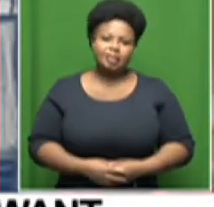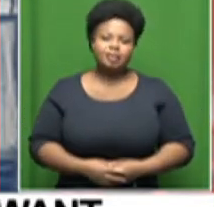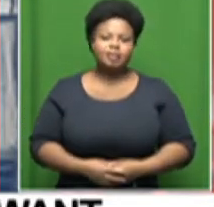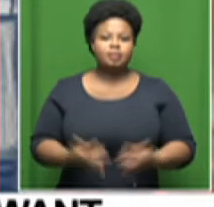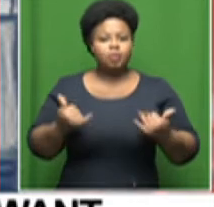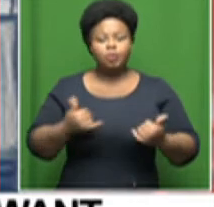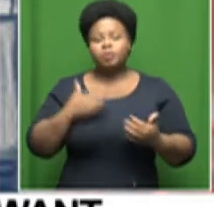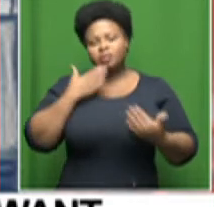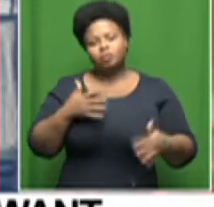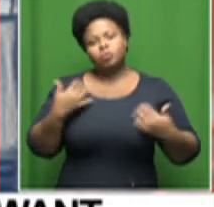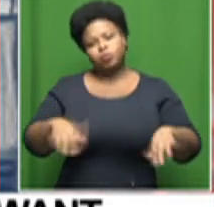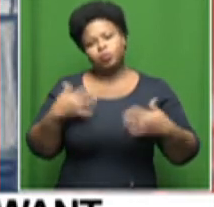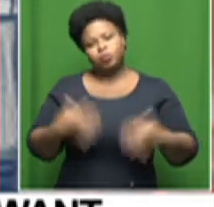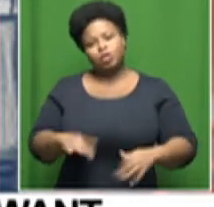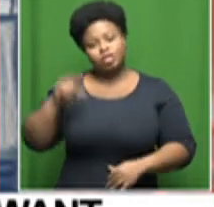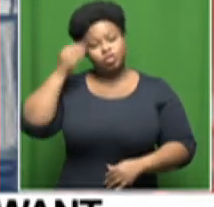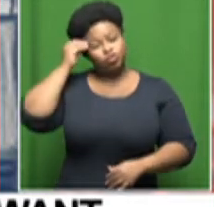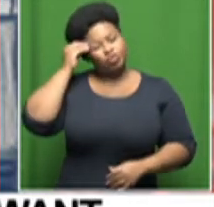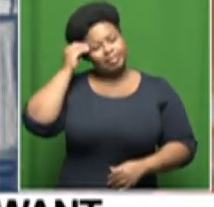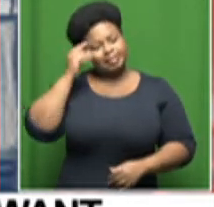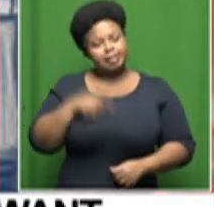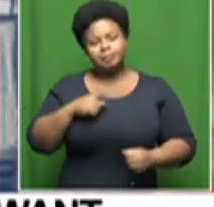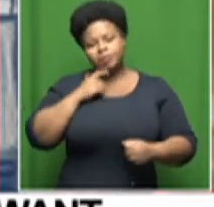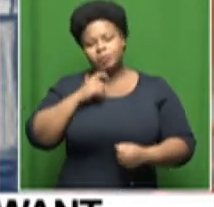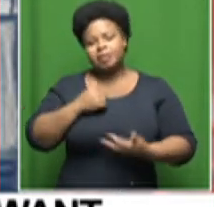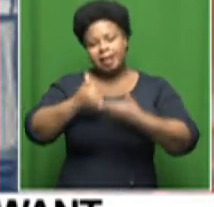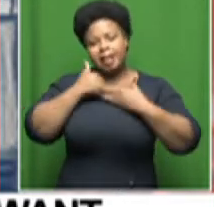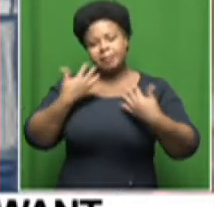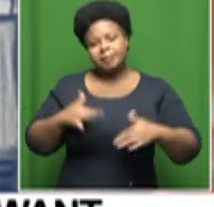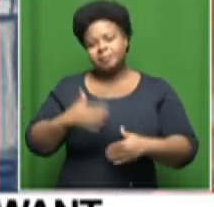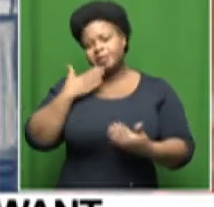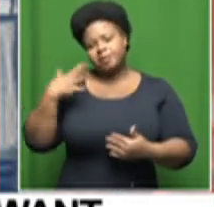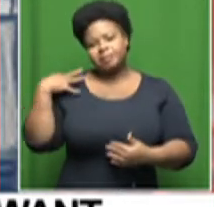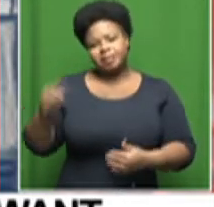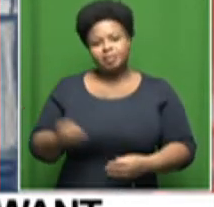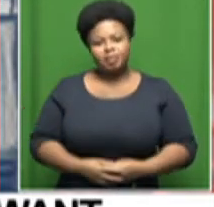this. I think this has been extremely interesting and extremely useful. Thank you very much, Minister.